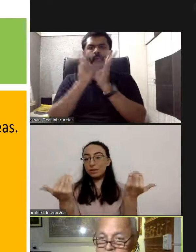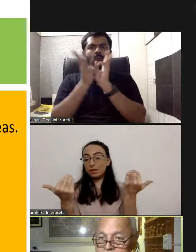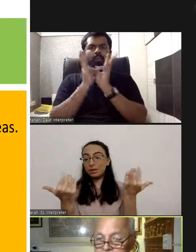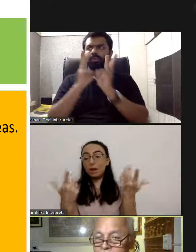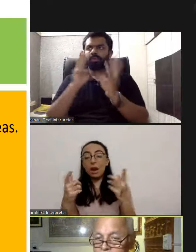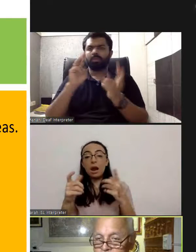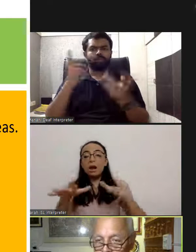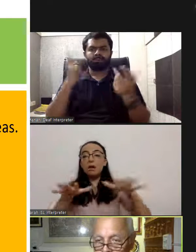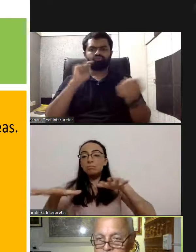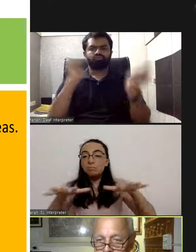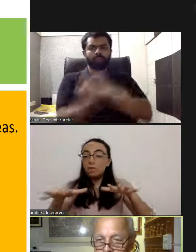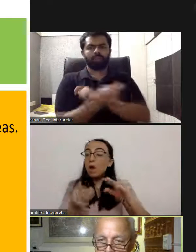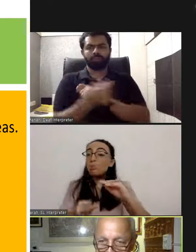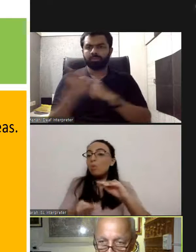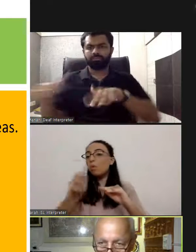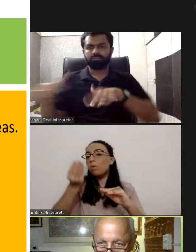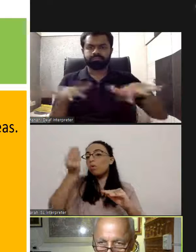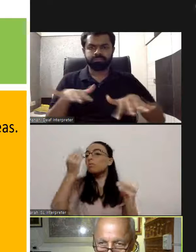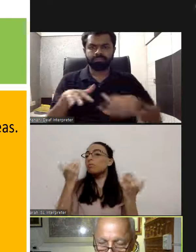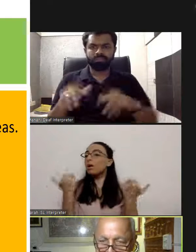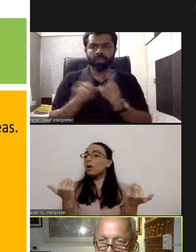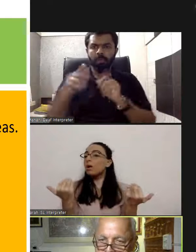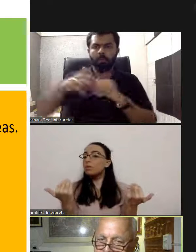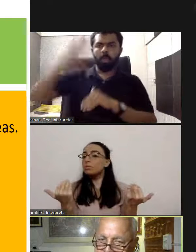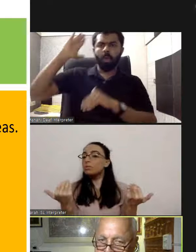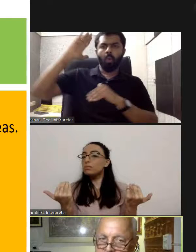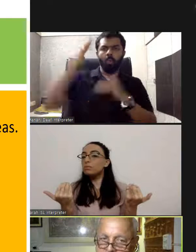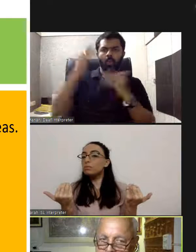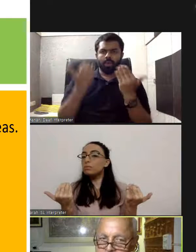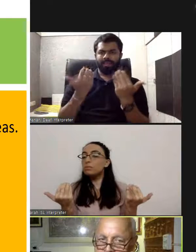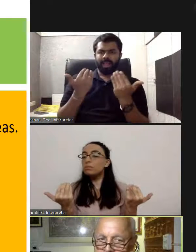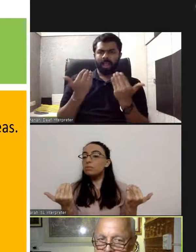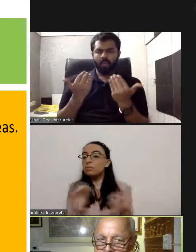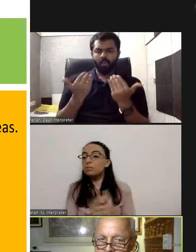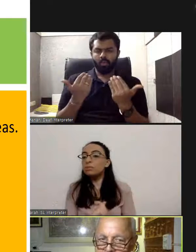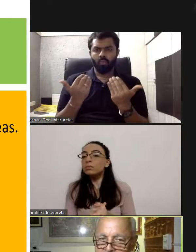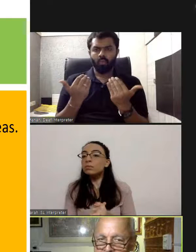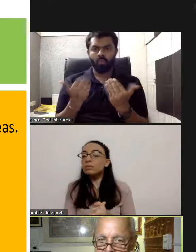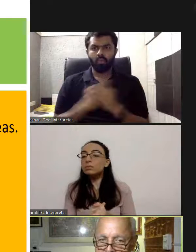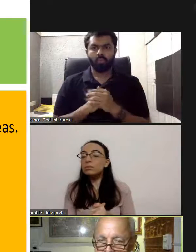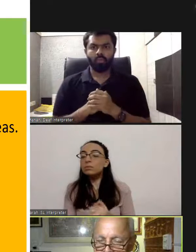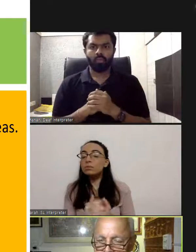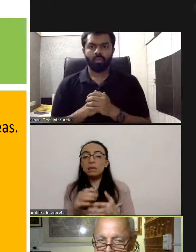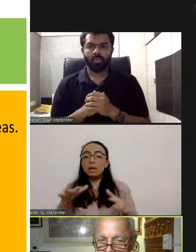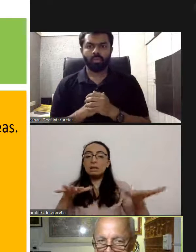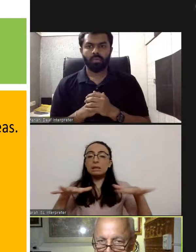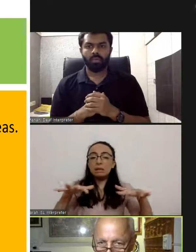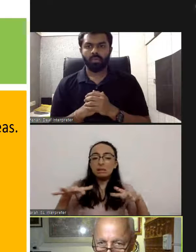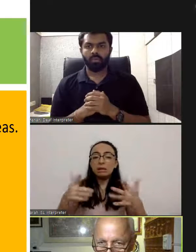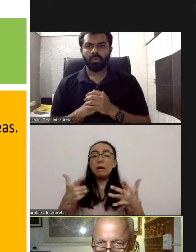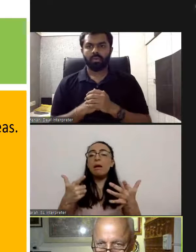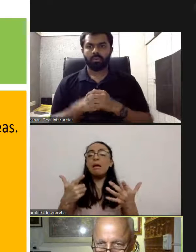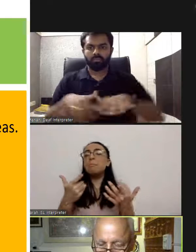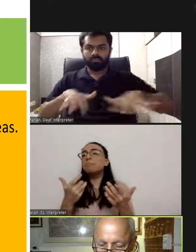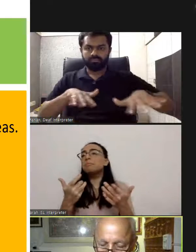disasters have become very, very prominent. Now, disasters and man-made